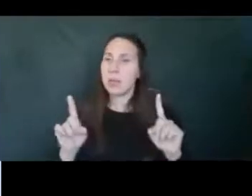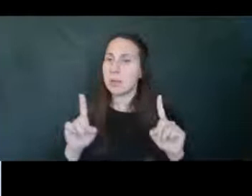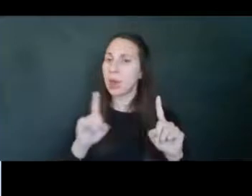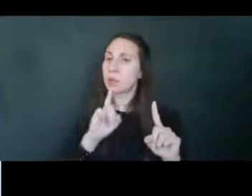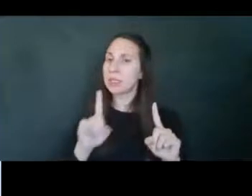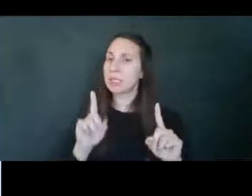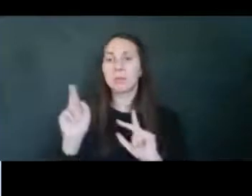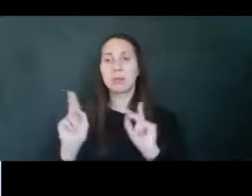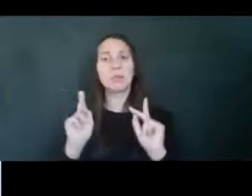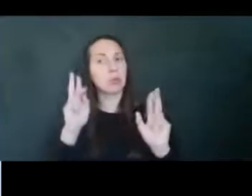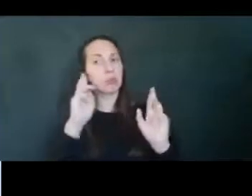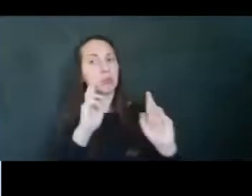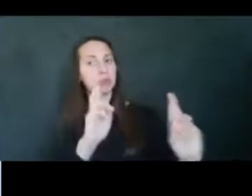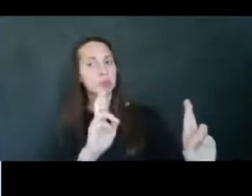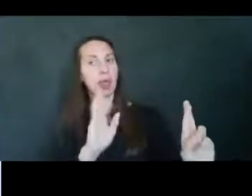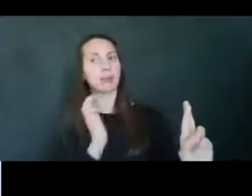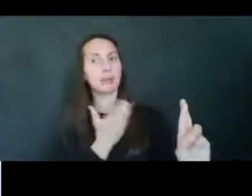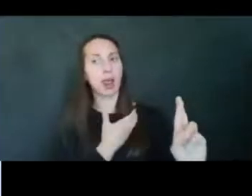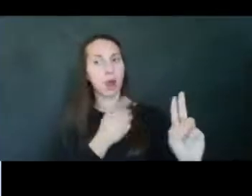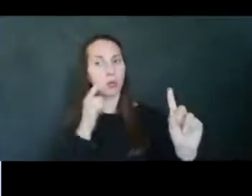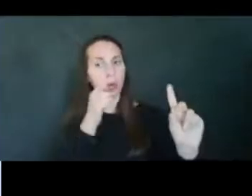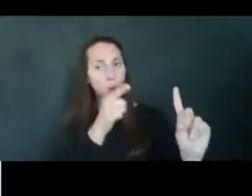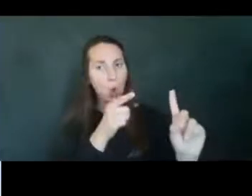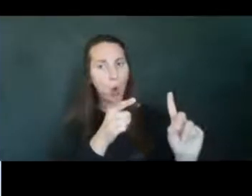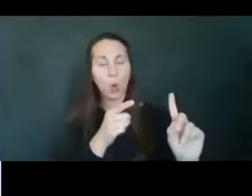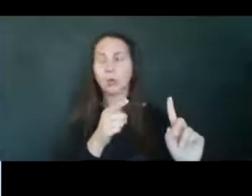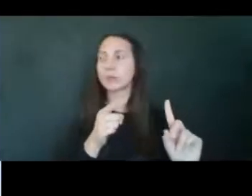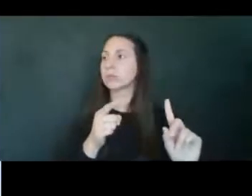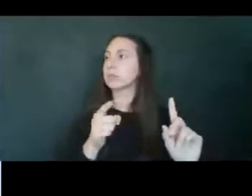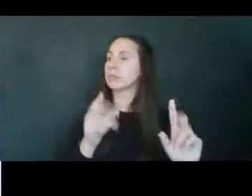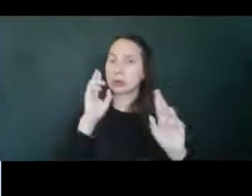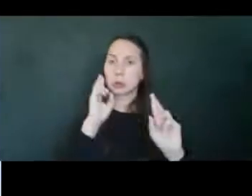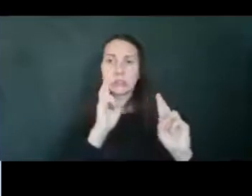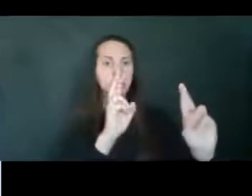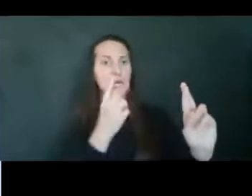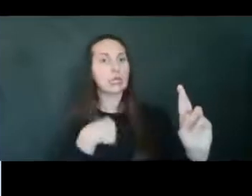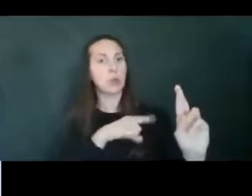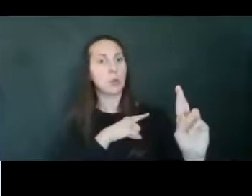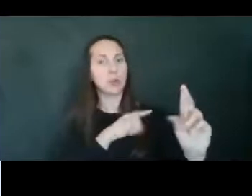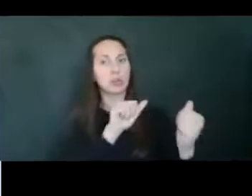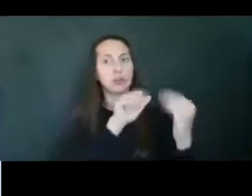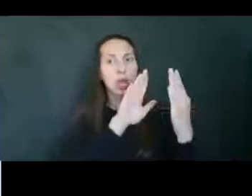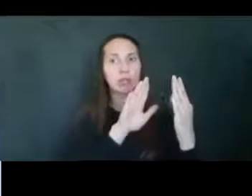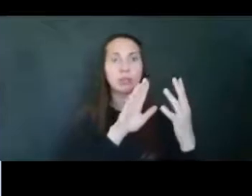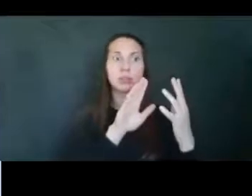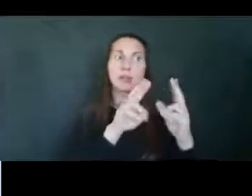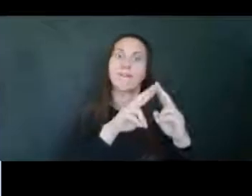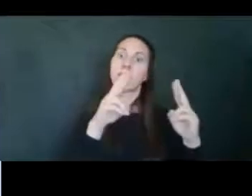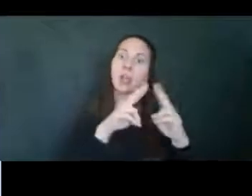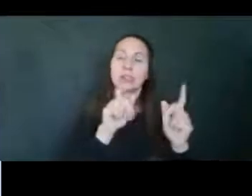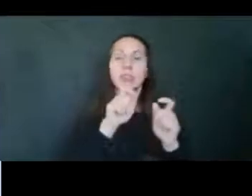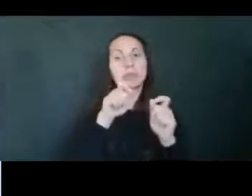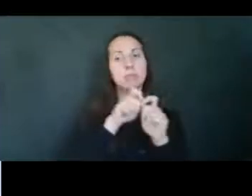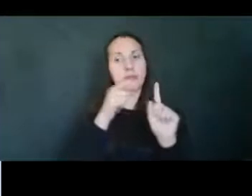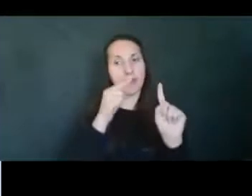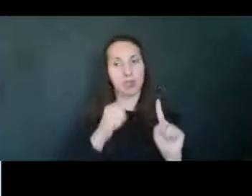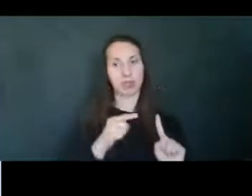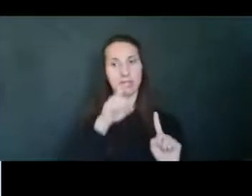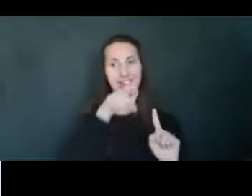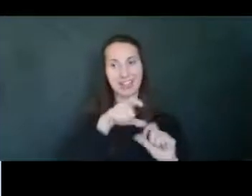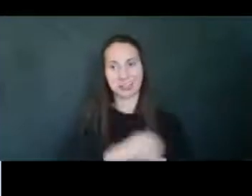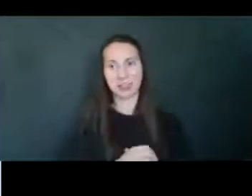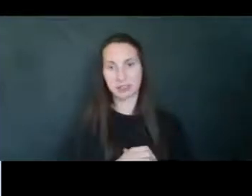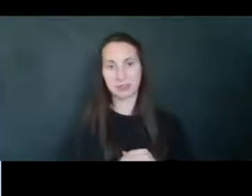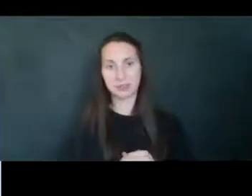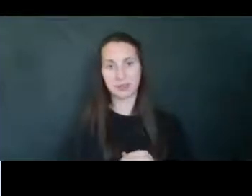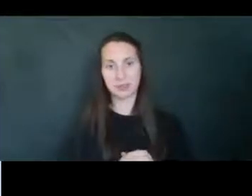that we were addressing a very specific field of needs, and certainly respecting the needs, and